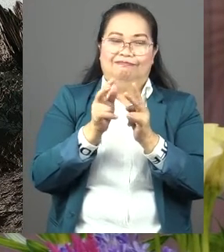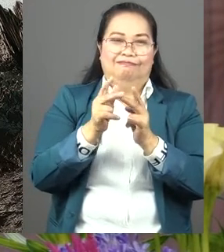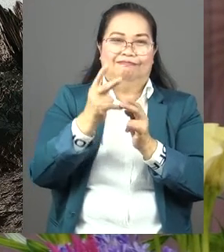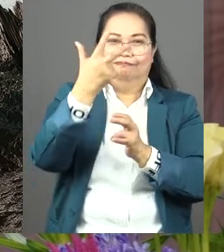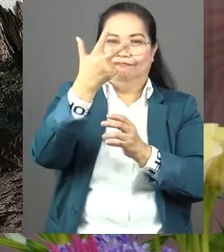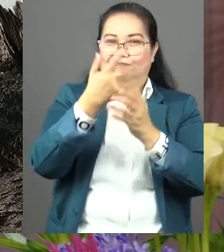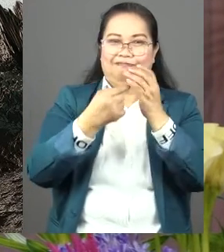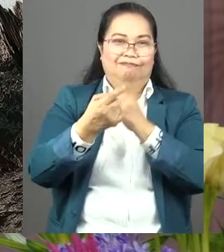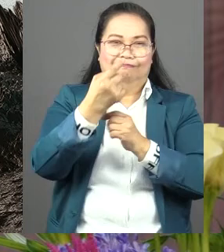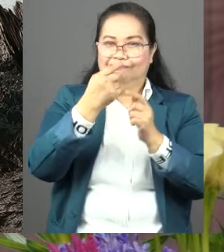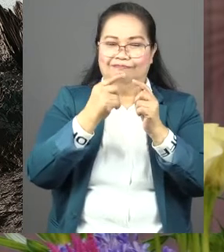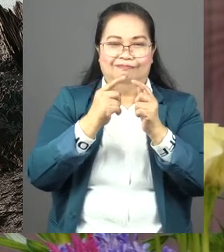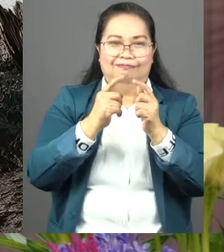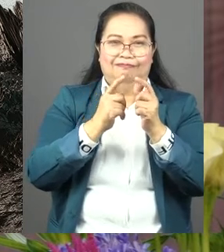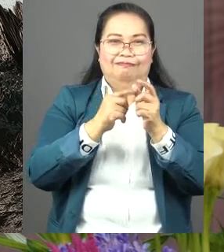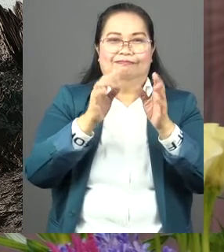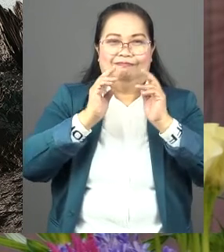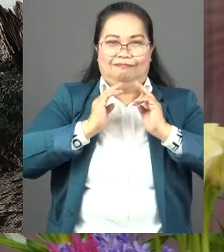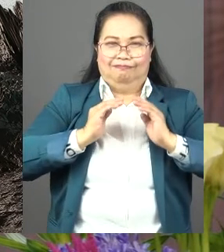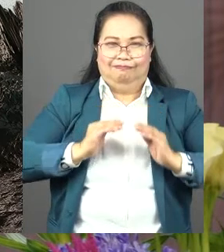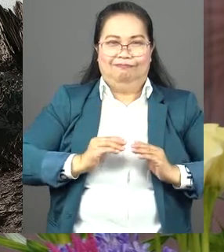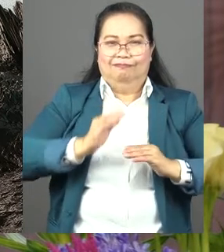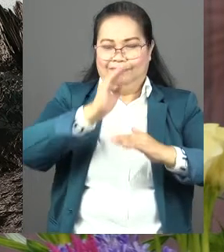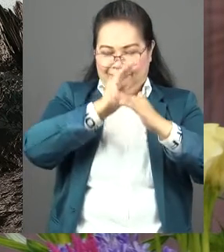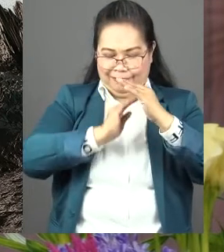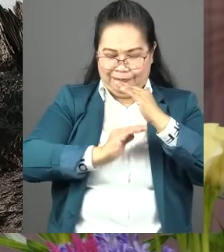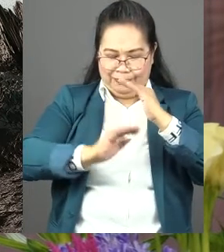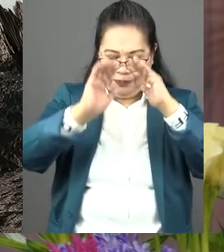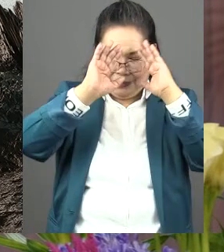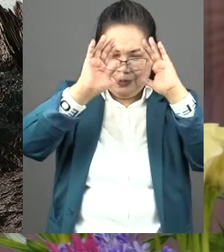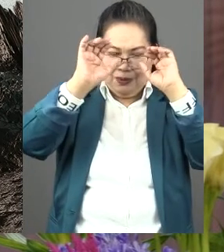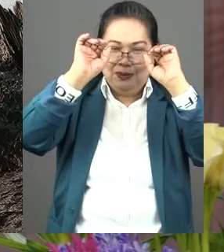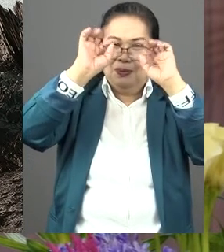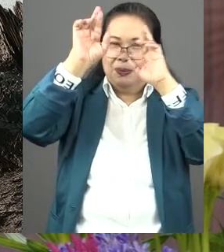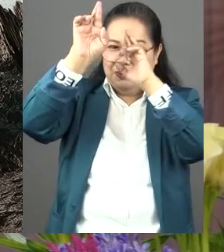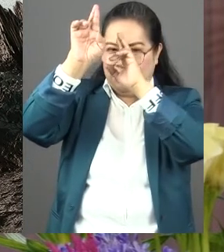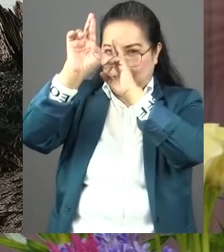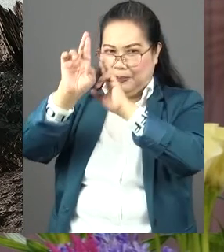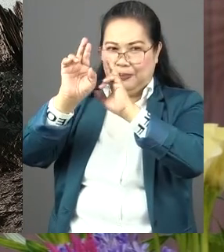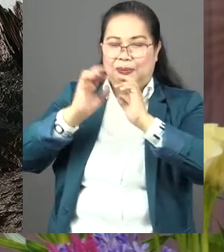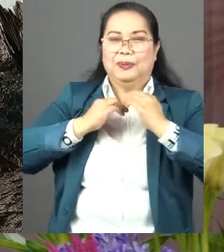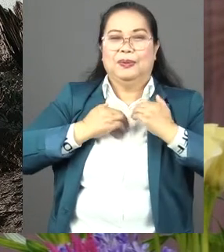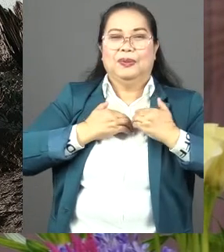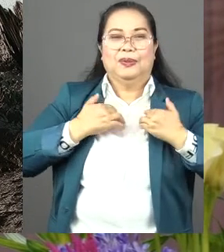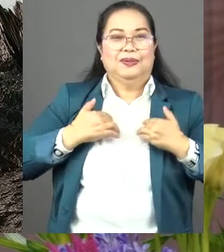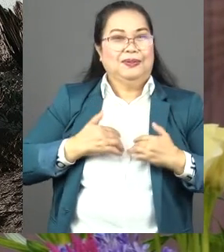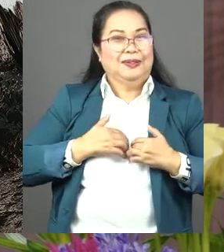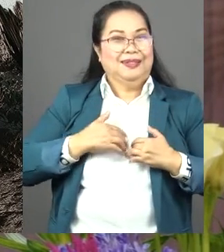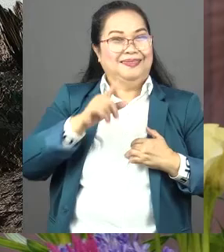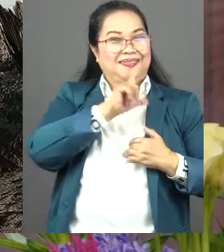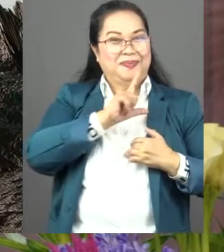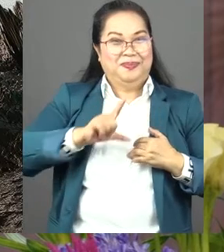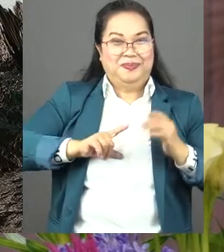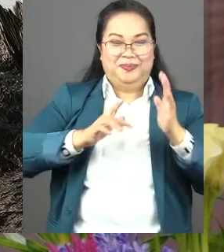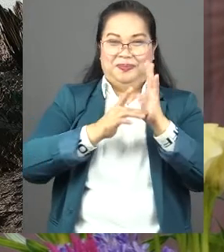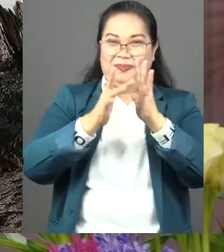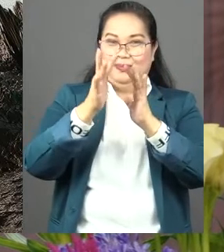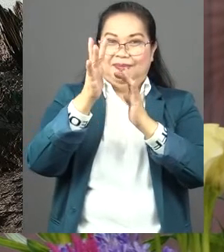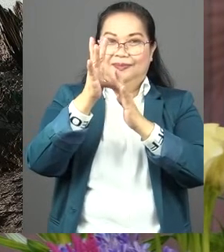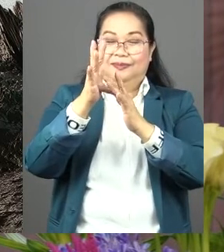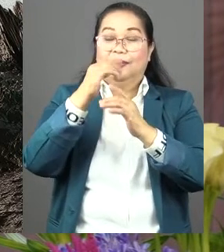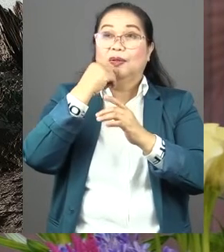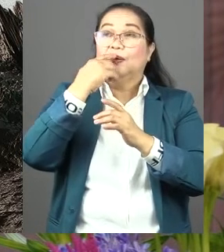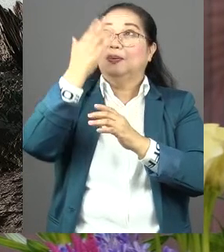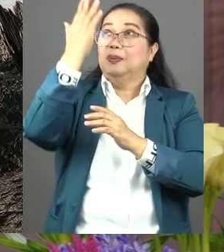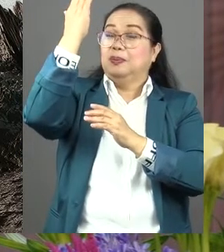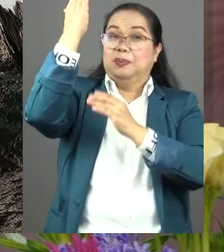and humility should inspire awe and reverence and worship in our hearts for our Lord Jesus Christ, who